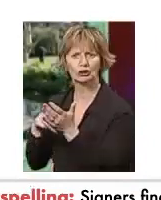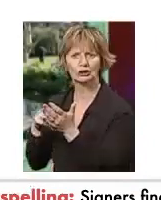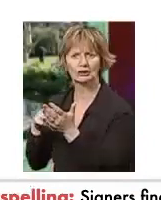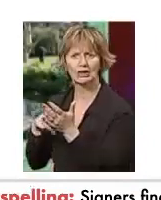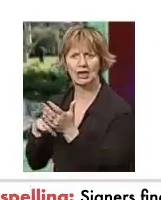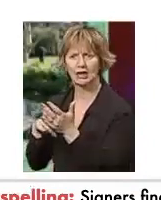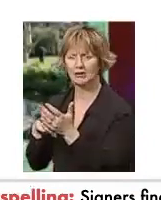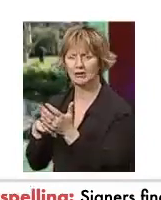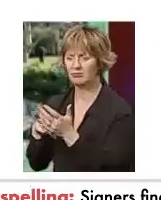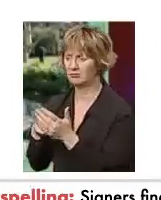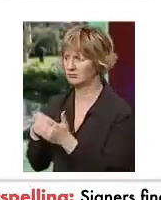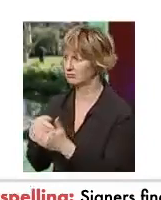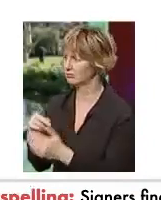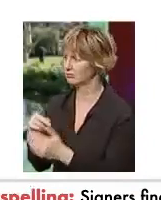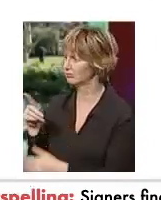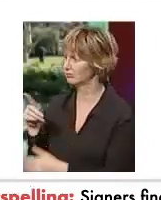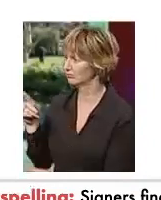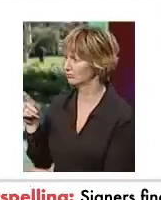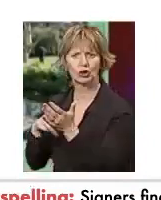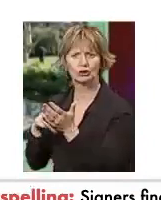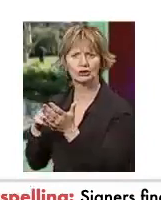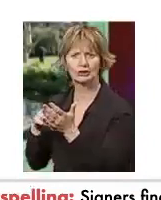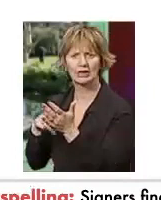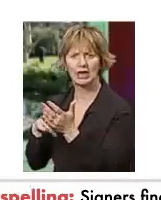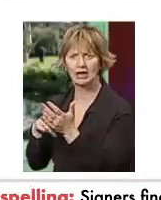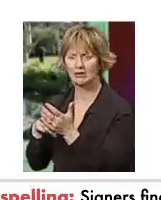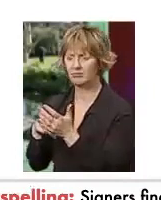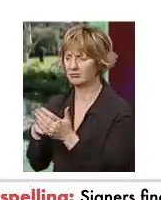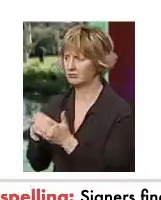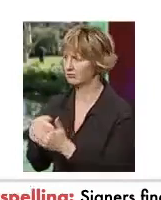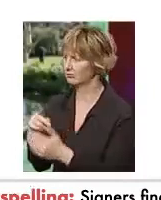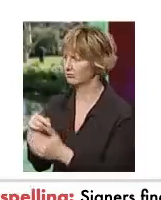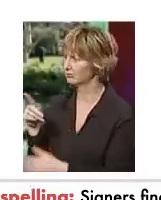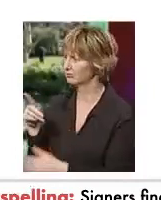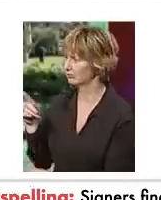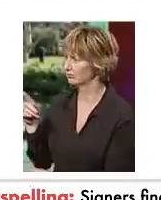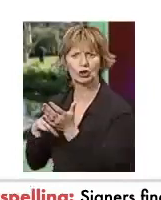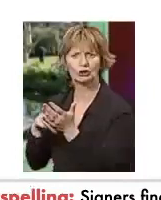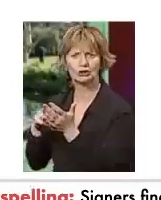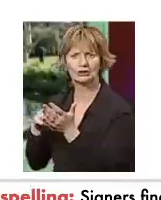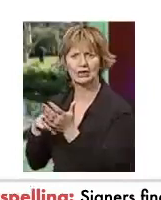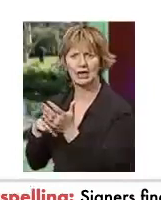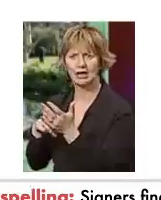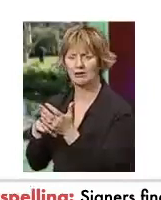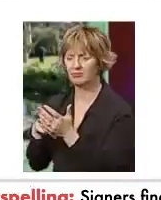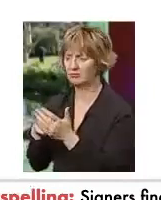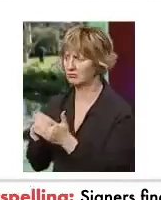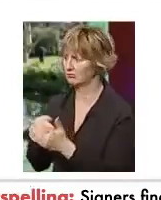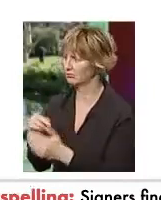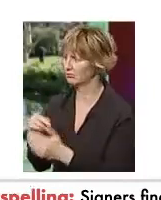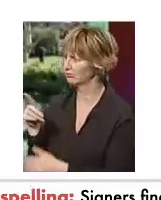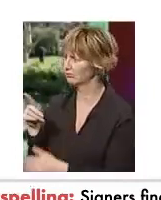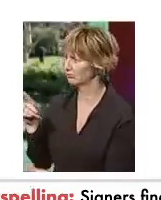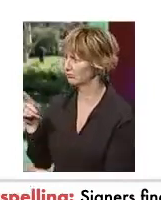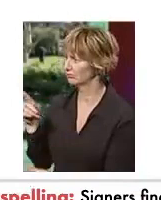Lastly, there are no datasets for this task. Any sort of manual annotation is challenging, time-consuming, and quite expensive